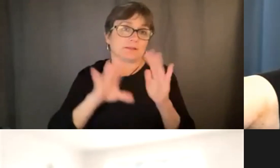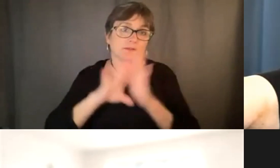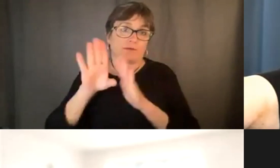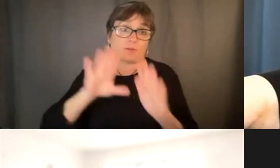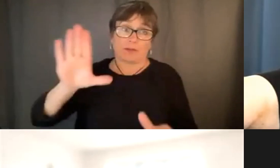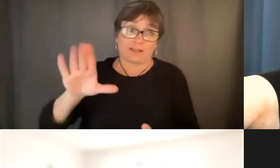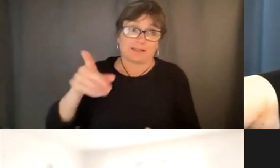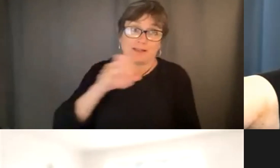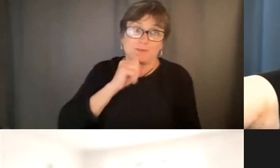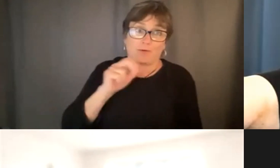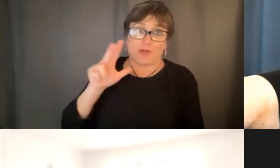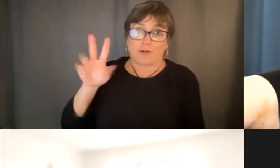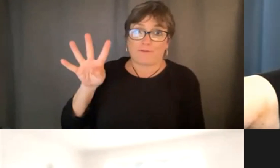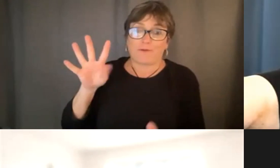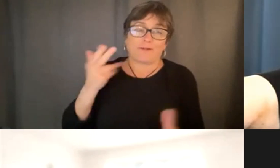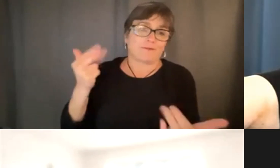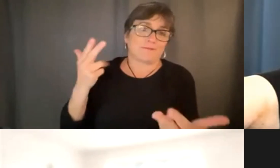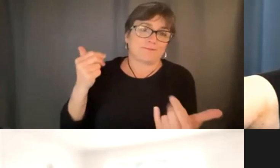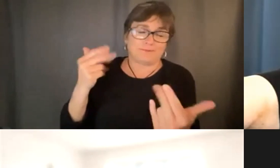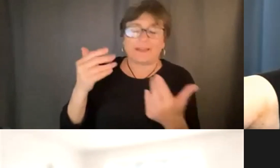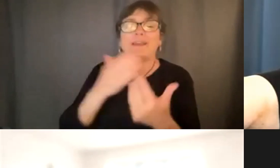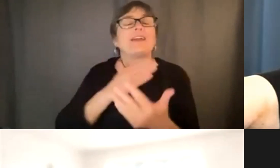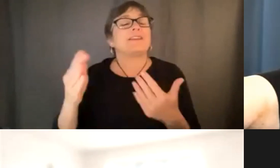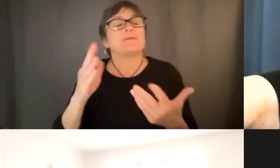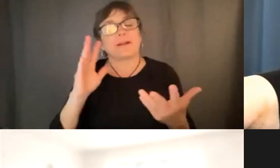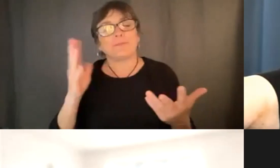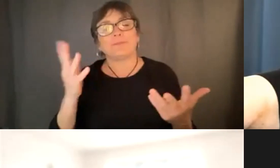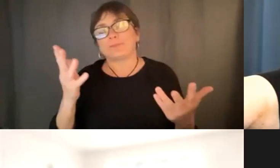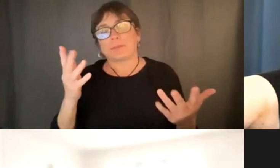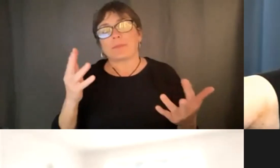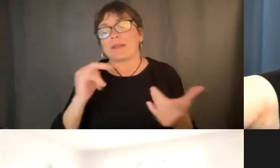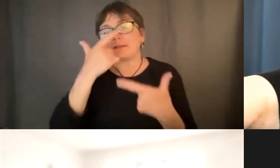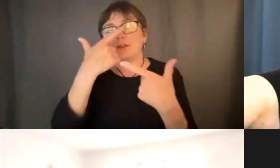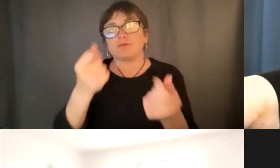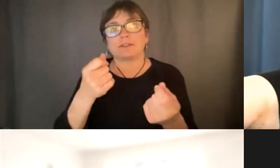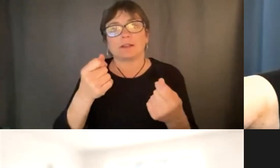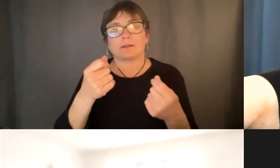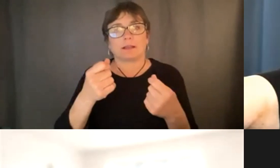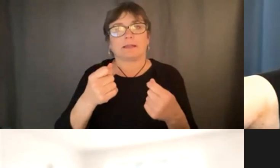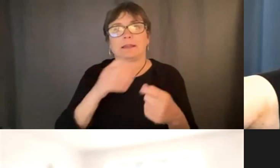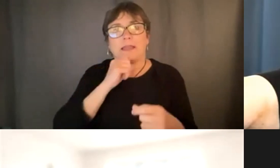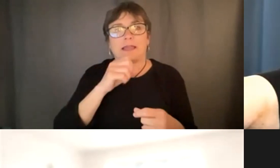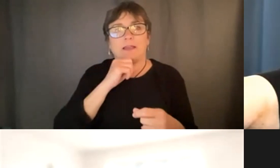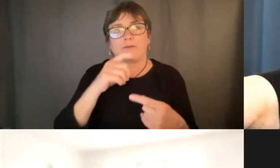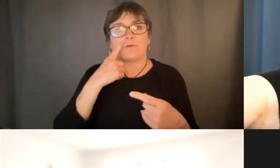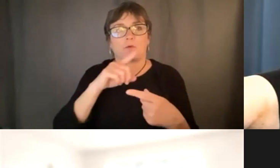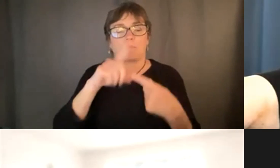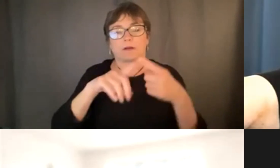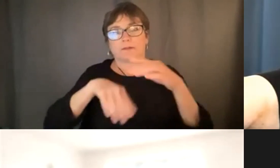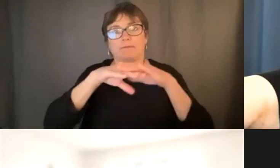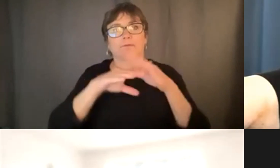yes, that was an interesting piece as well, but we're all kind of developing. And